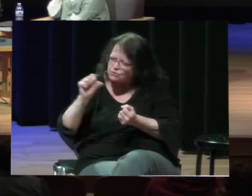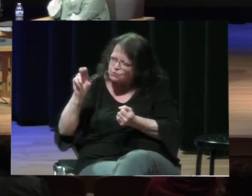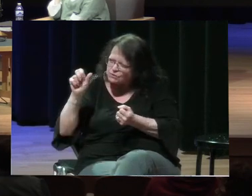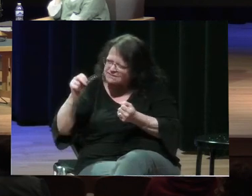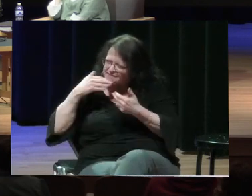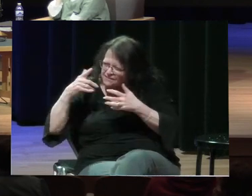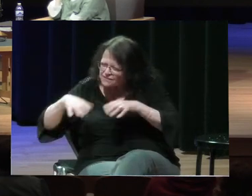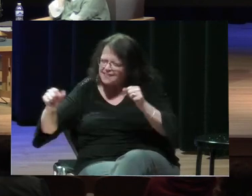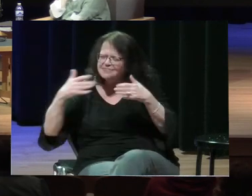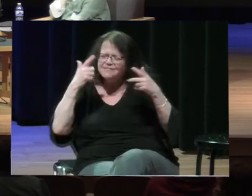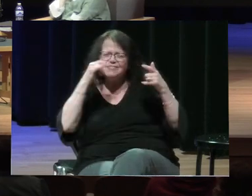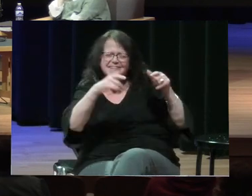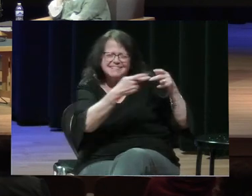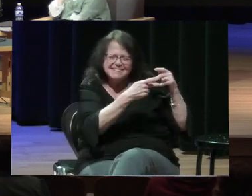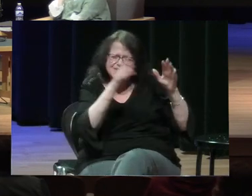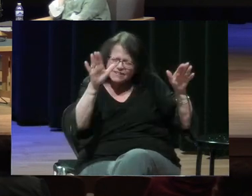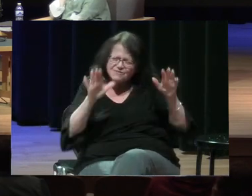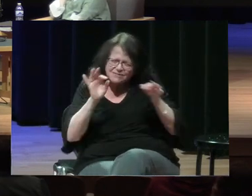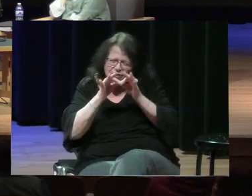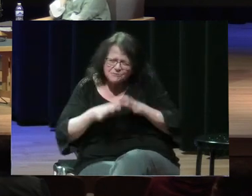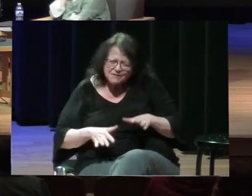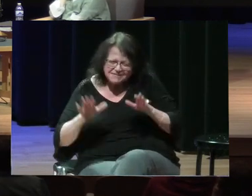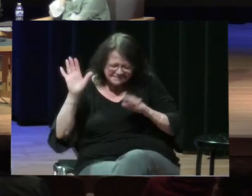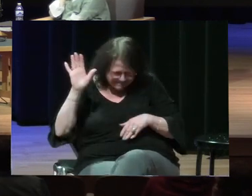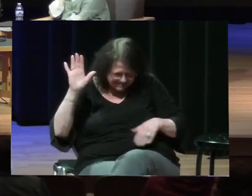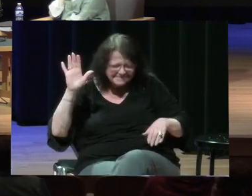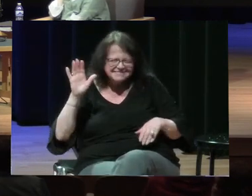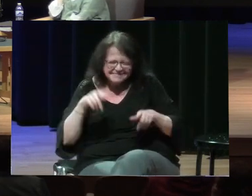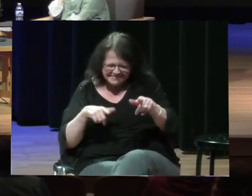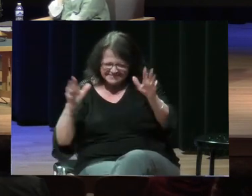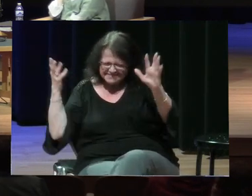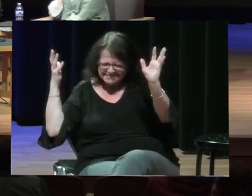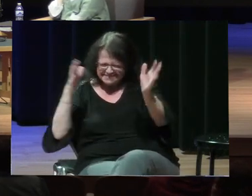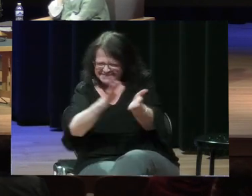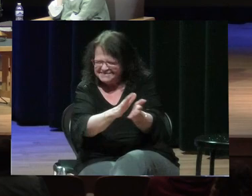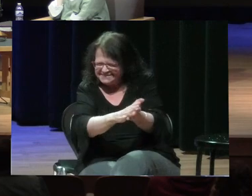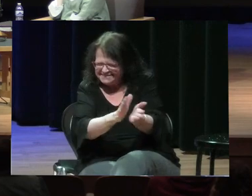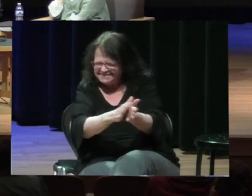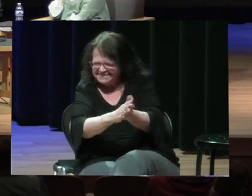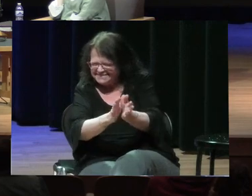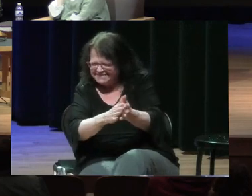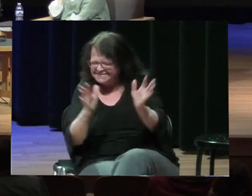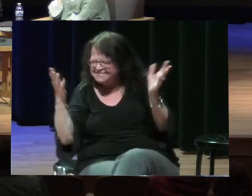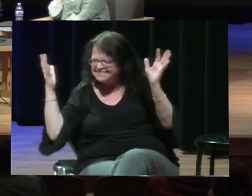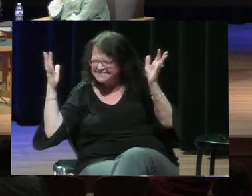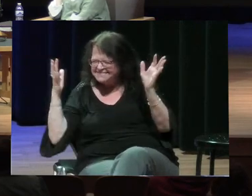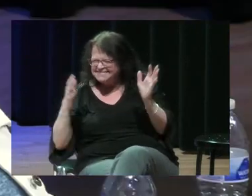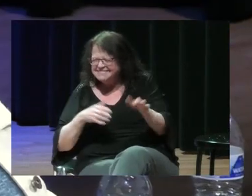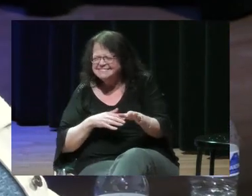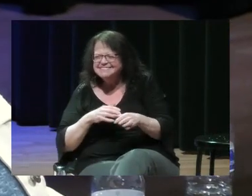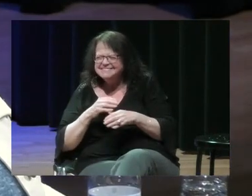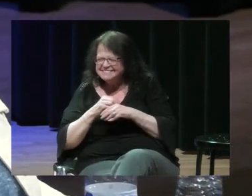you to these incredible interpreters. I know, it's amazing. Been such a joy to share the stage with you.